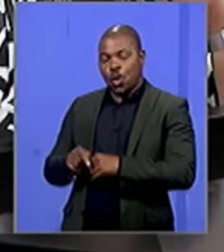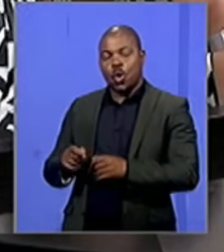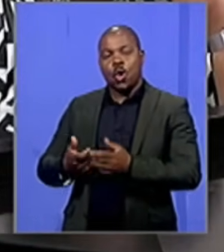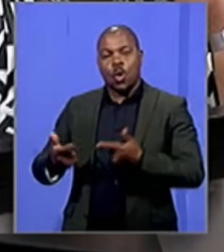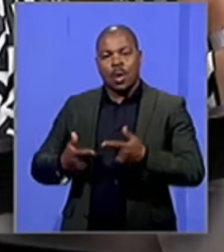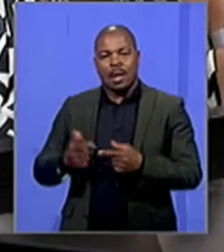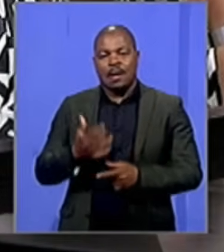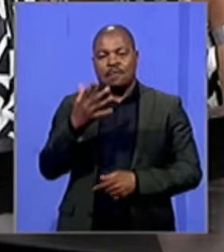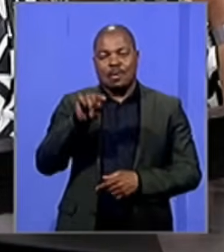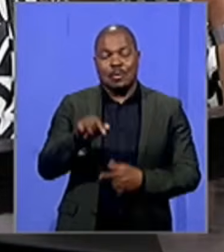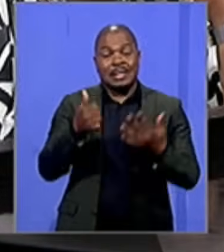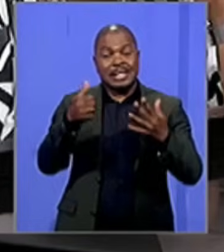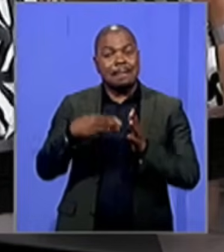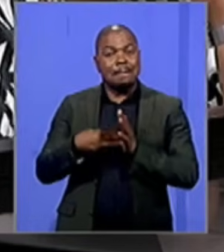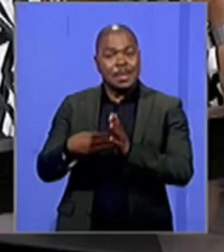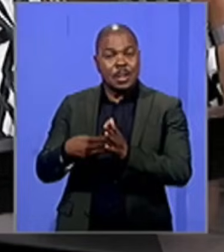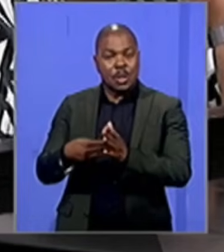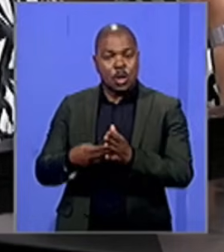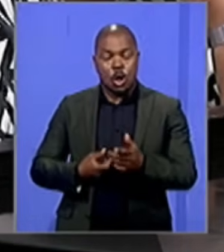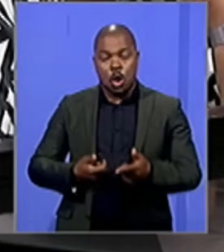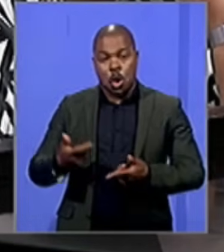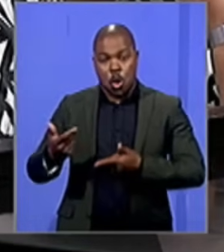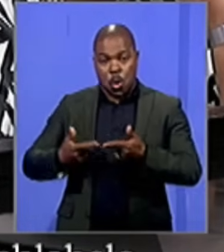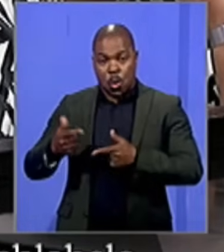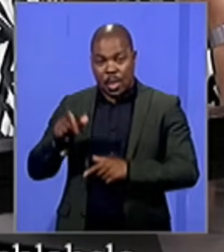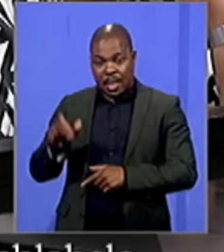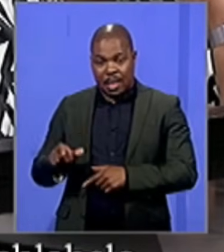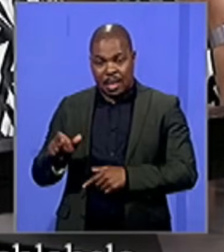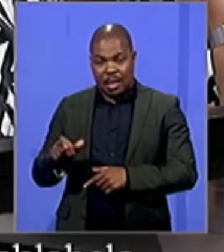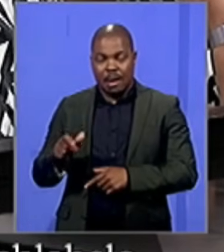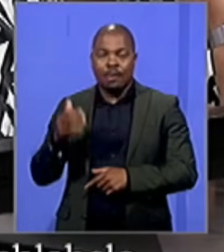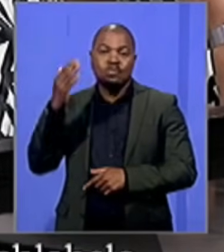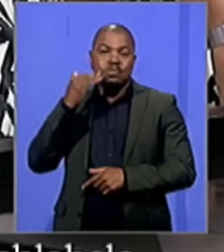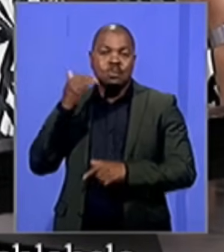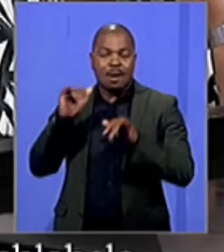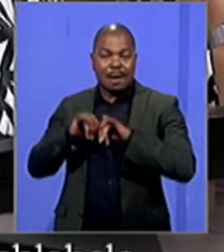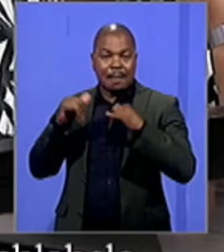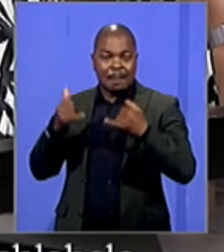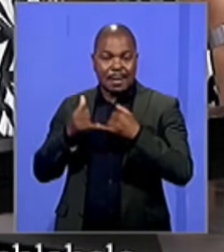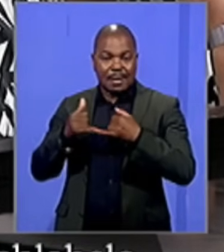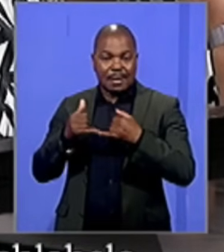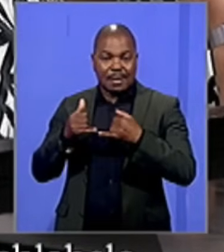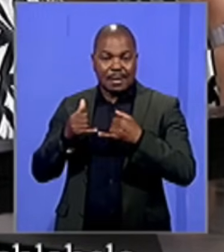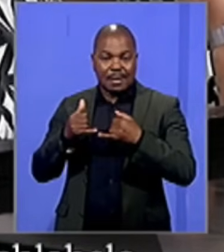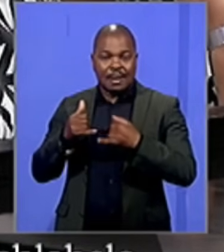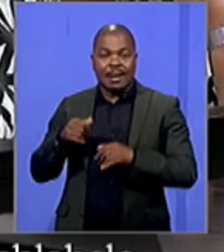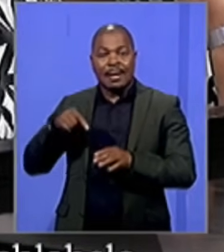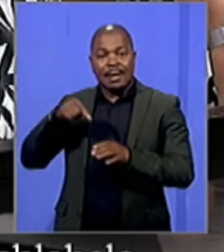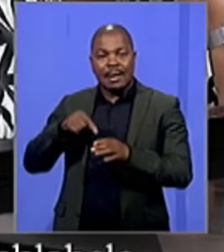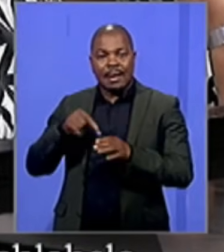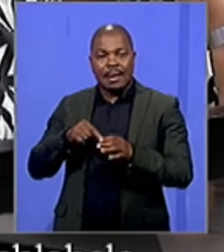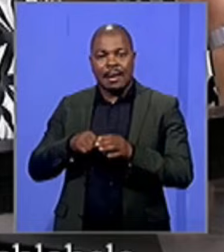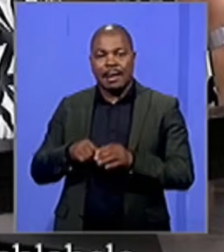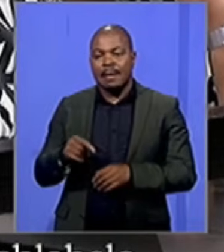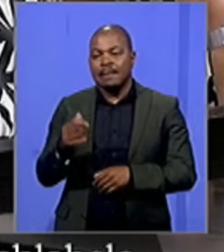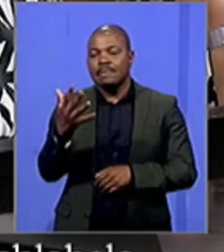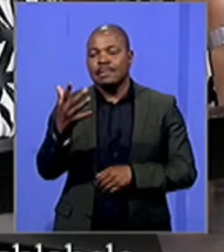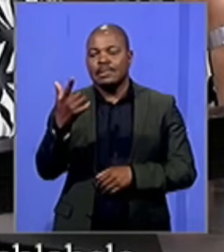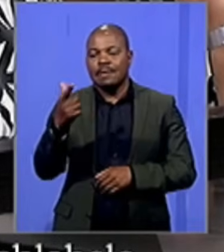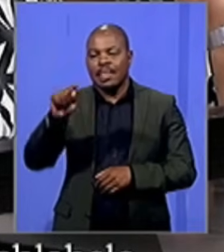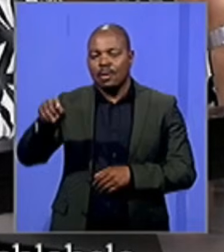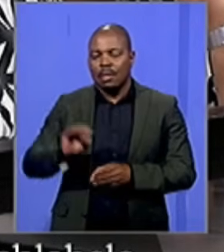million rand. The lawyers, a white company, lawyers with a name, paid the claimant